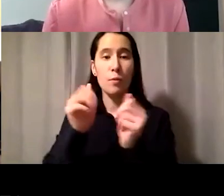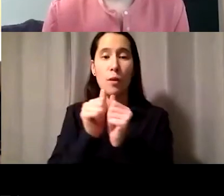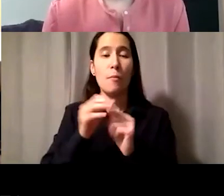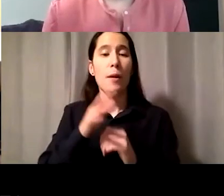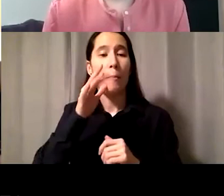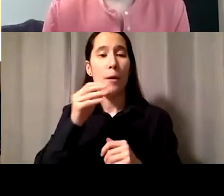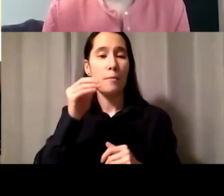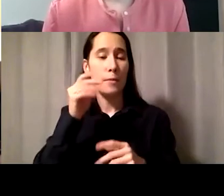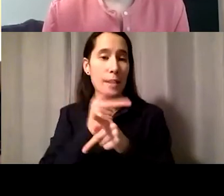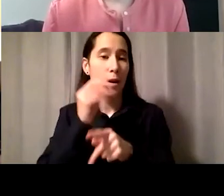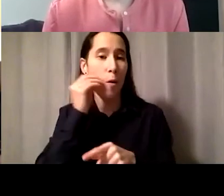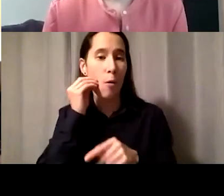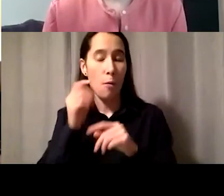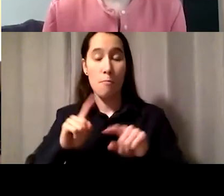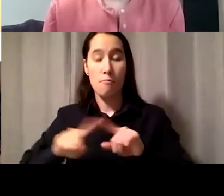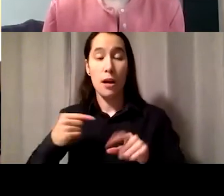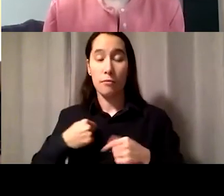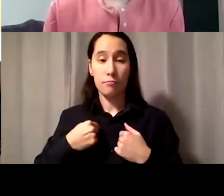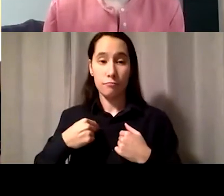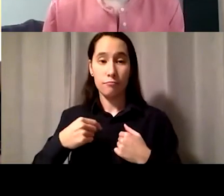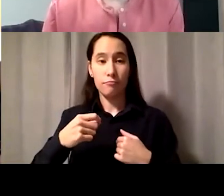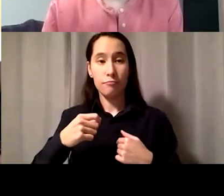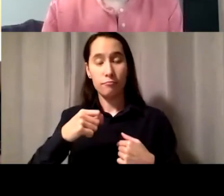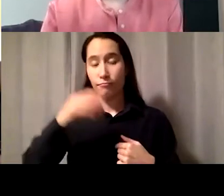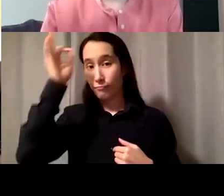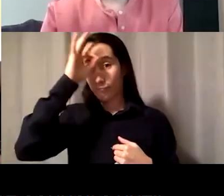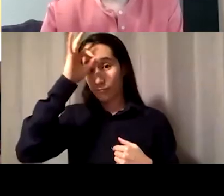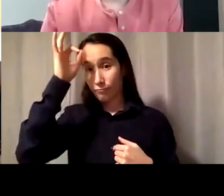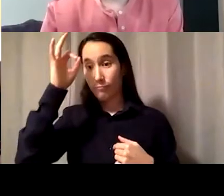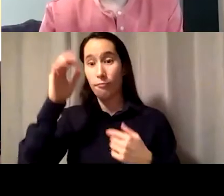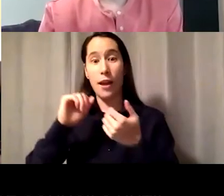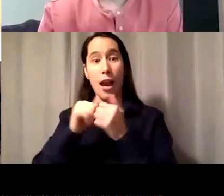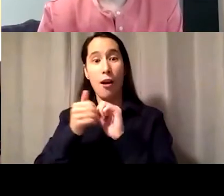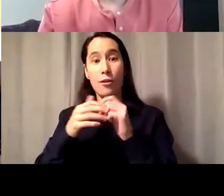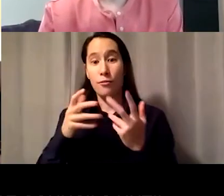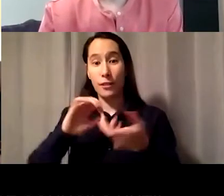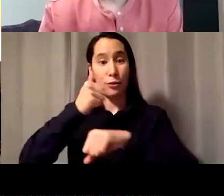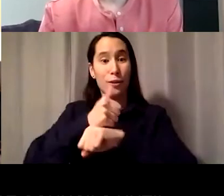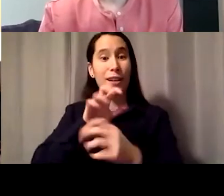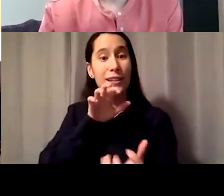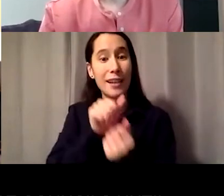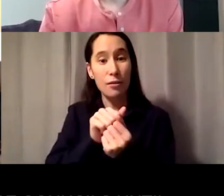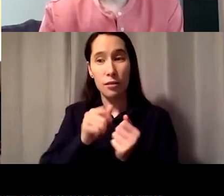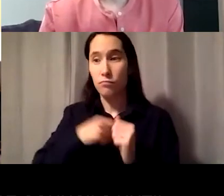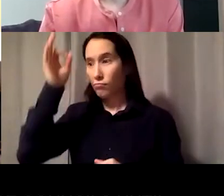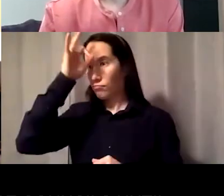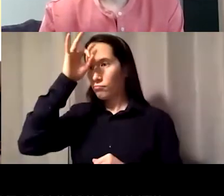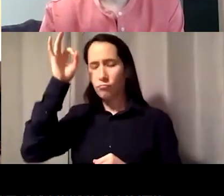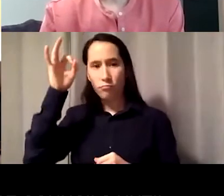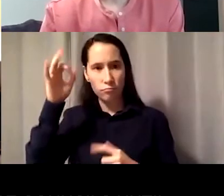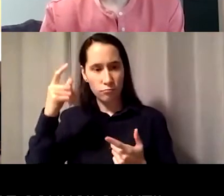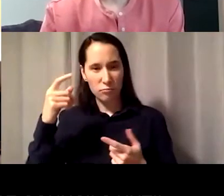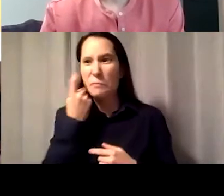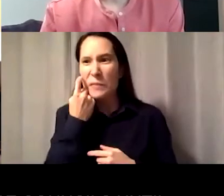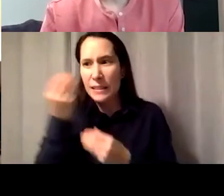as aware about the ability to create these councils until recently.